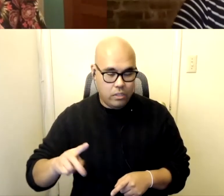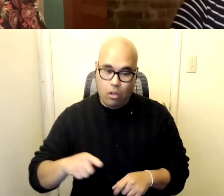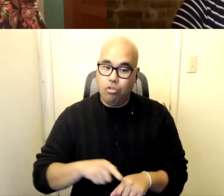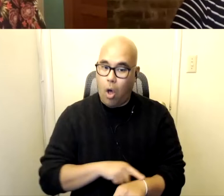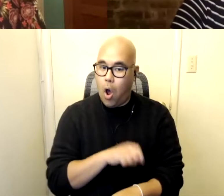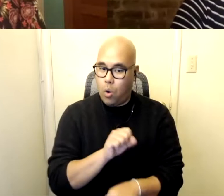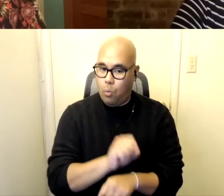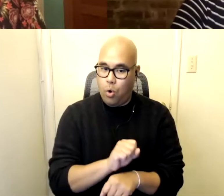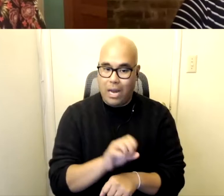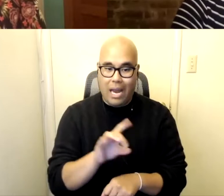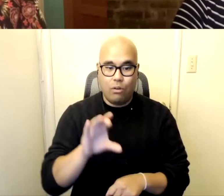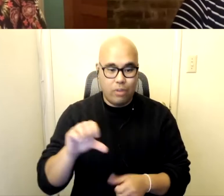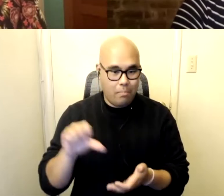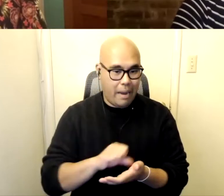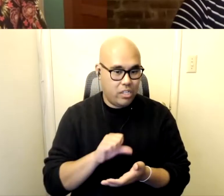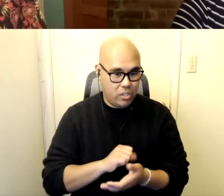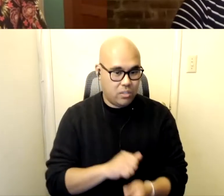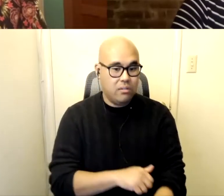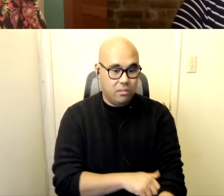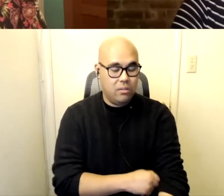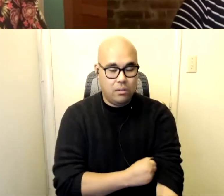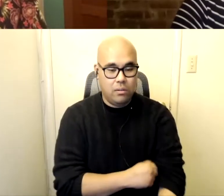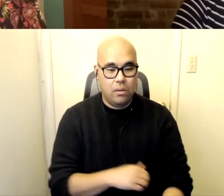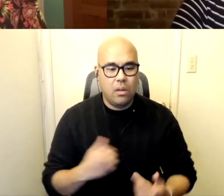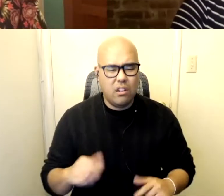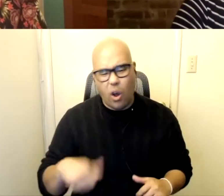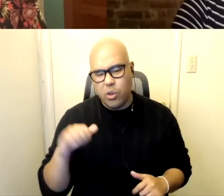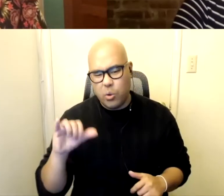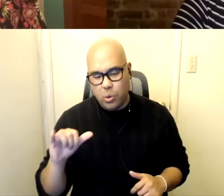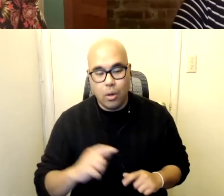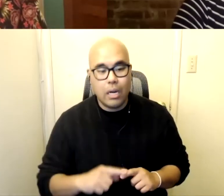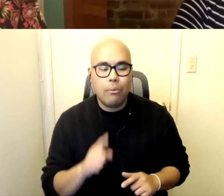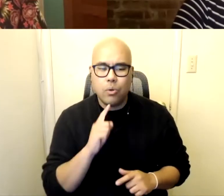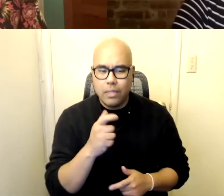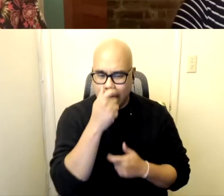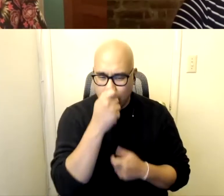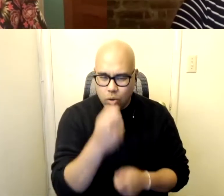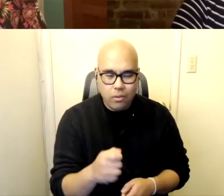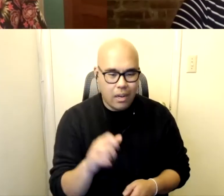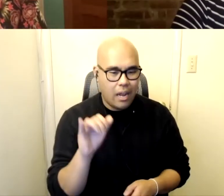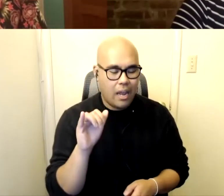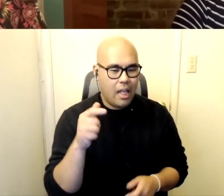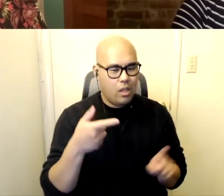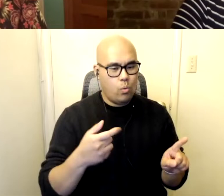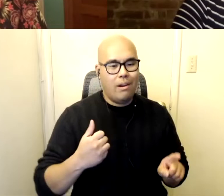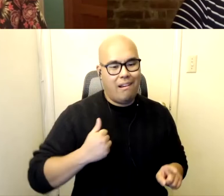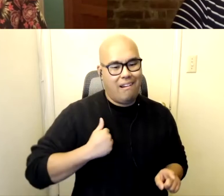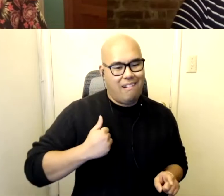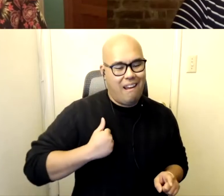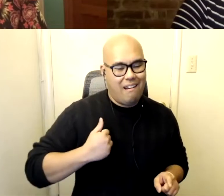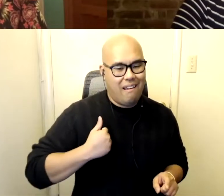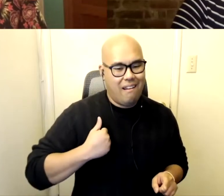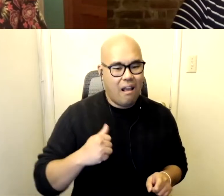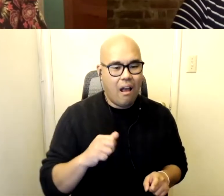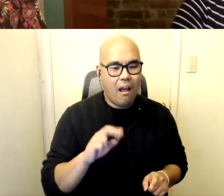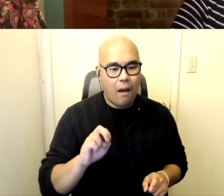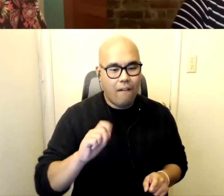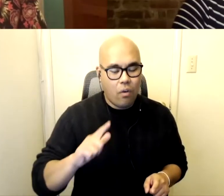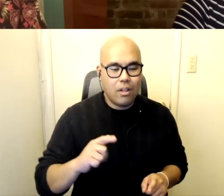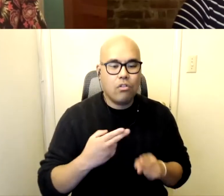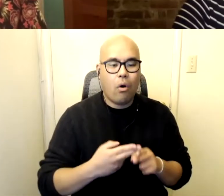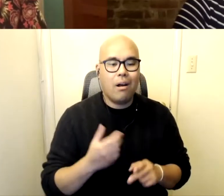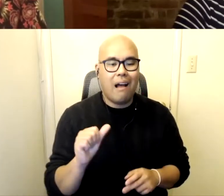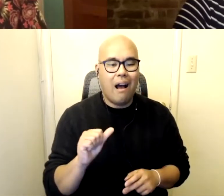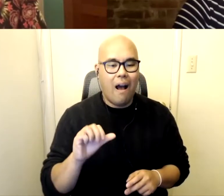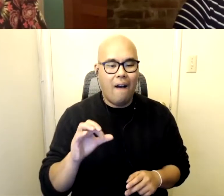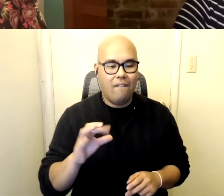there are other works. I was really interested in this Canadian novel, A Fine Balance, for